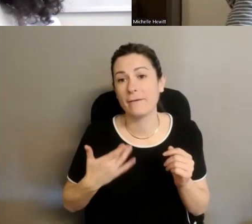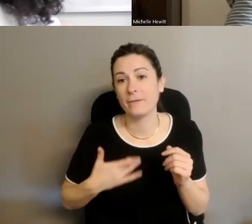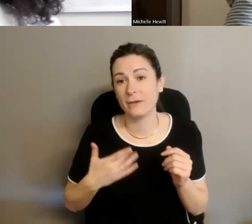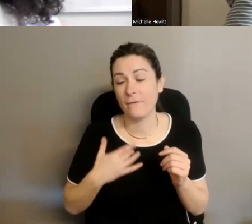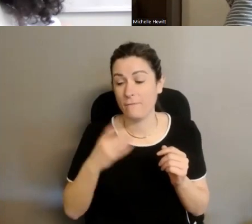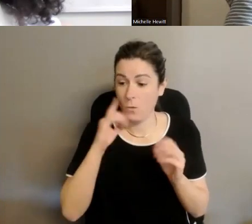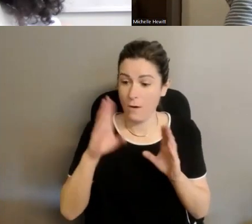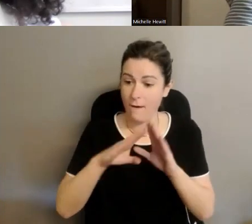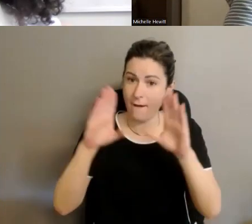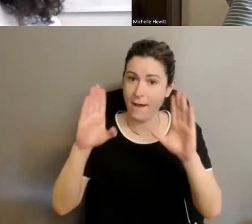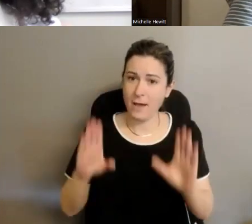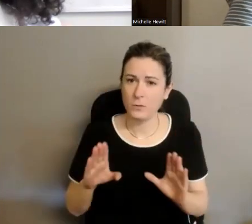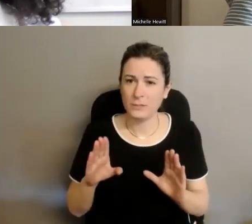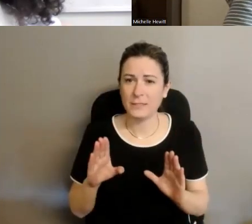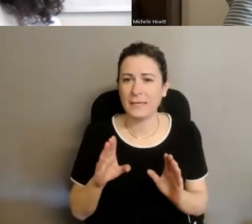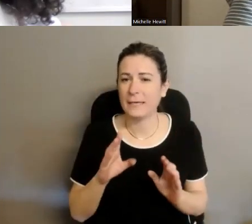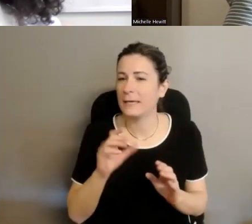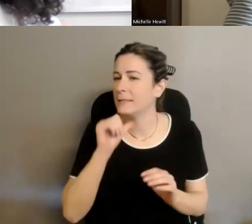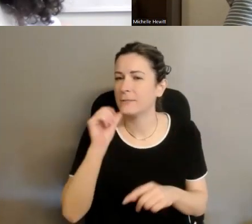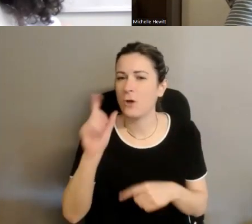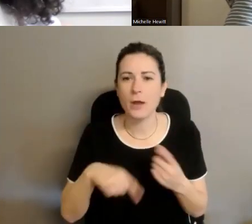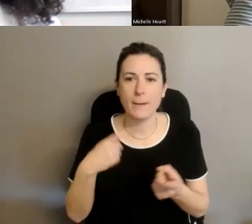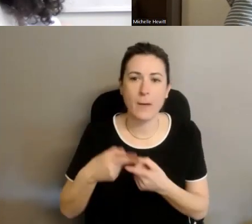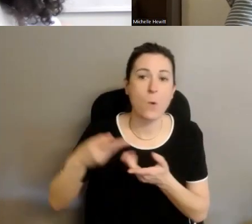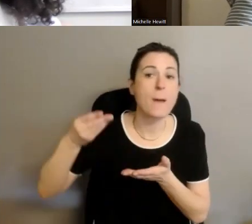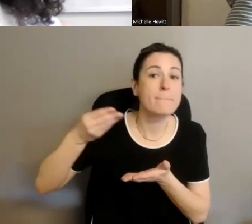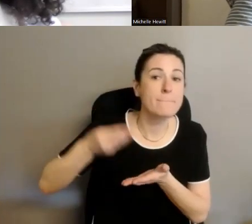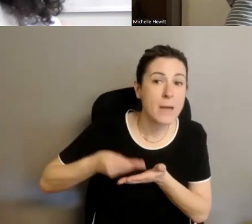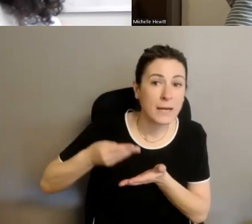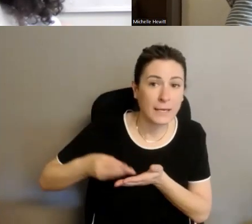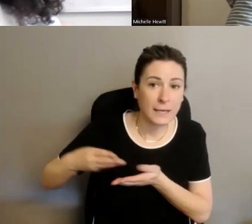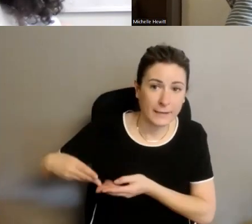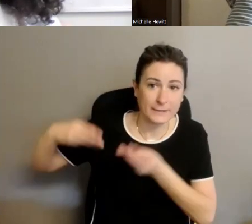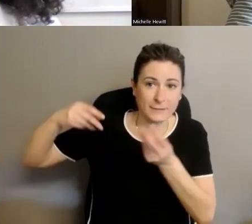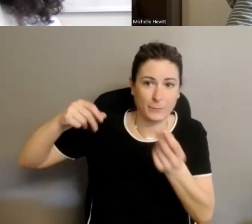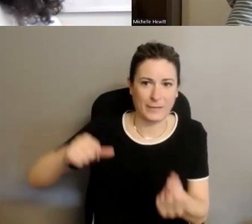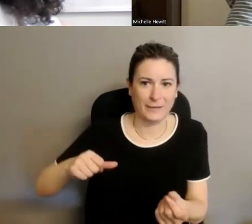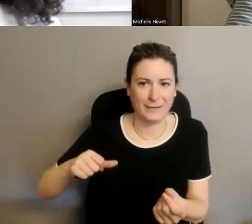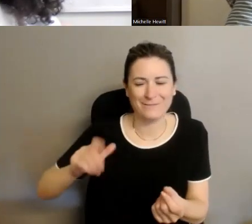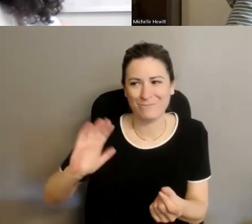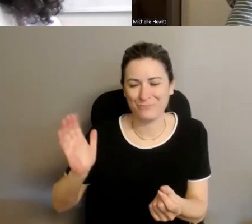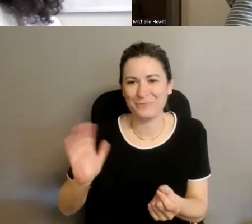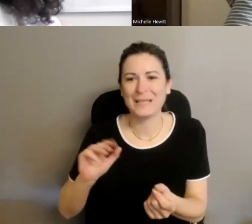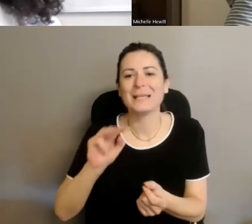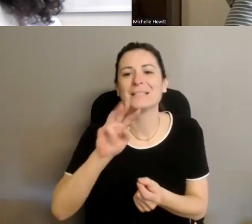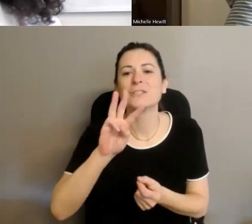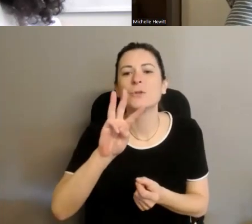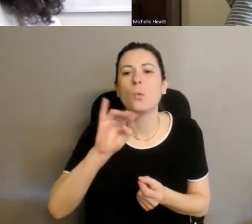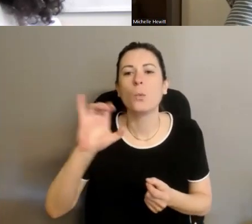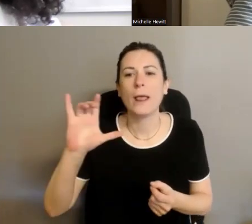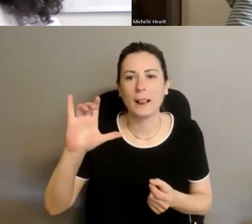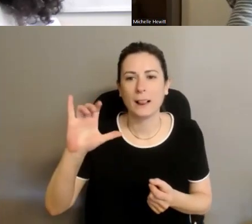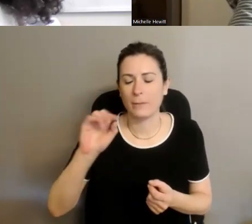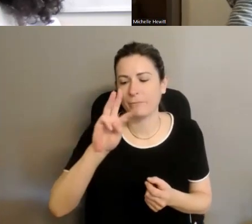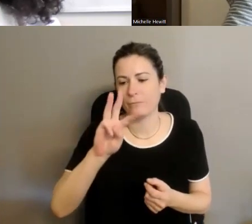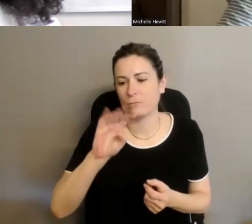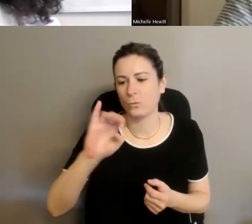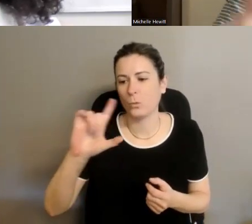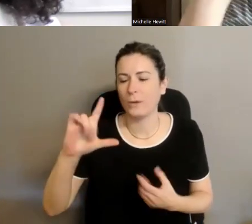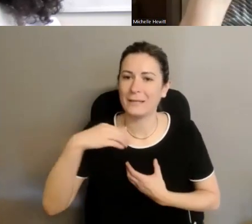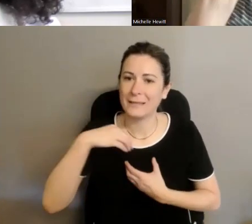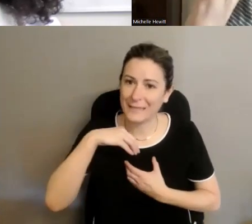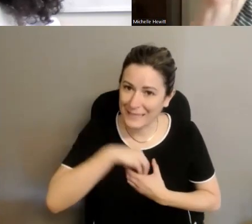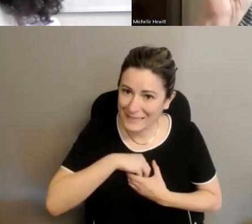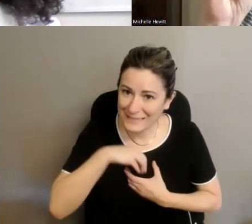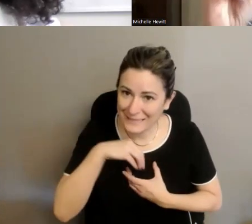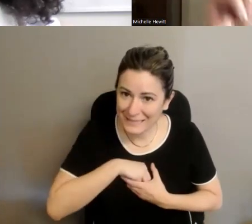spent. It's will to achieve something. It's, you know, pulling together to on all